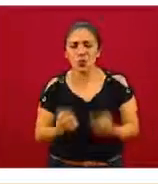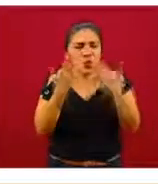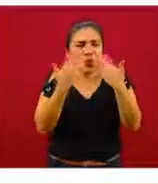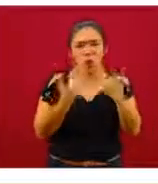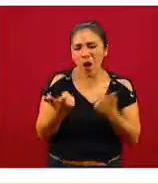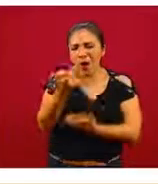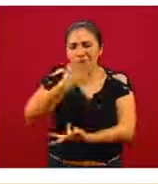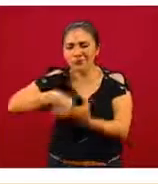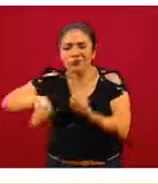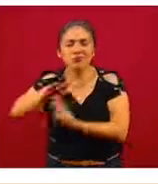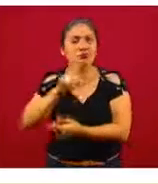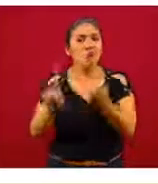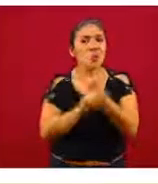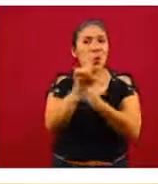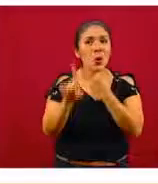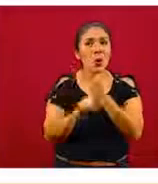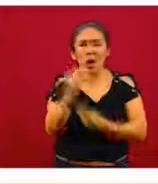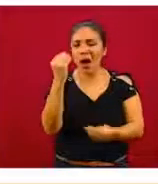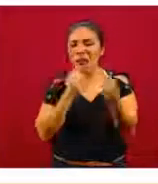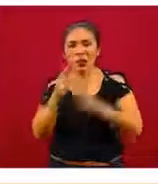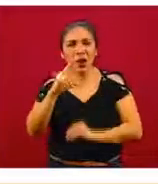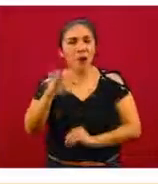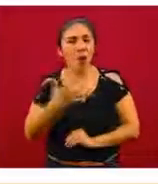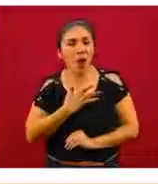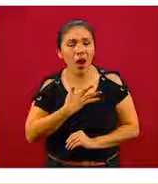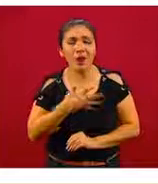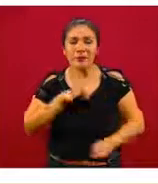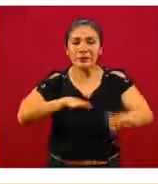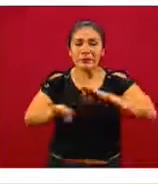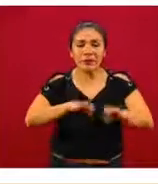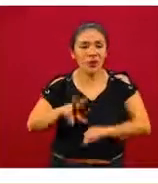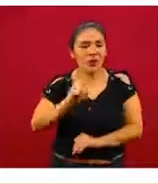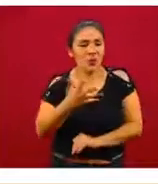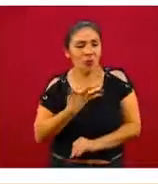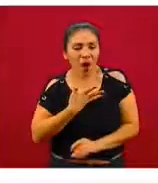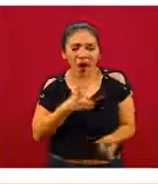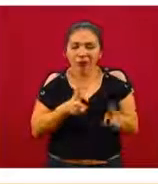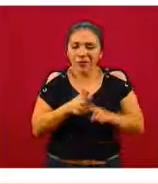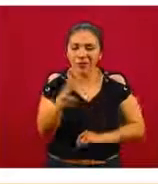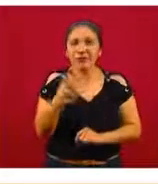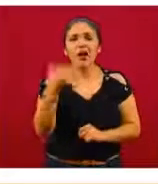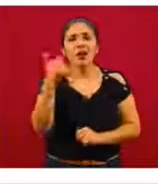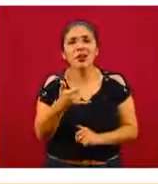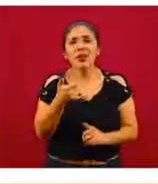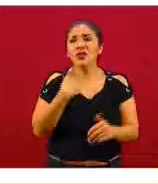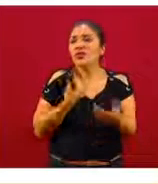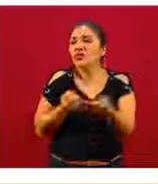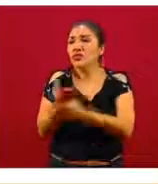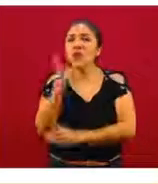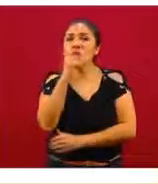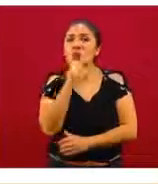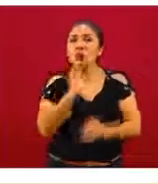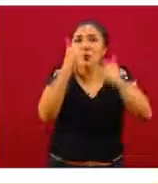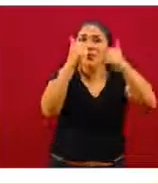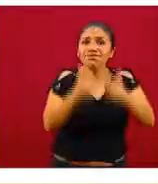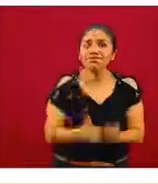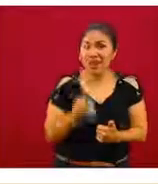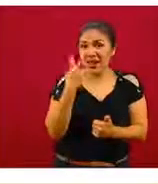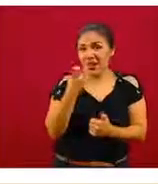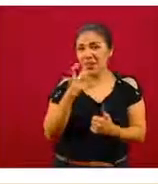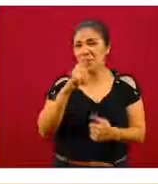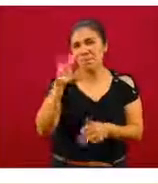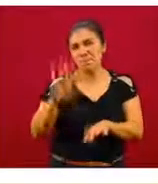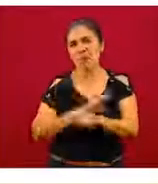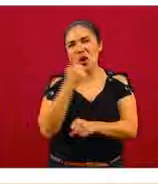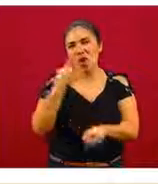levels, economic insecurity and food insecurity, unemployment, And restrictions on movement, which have